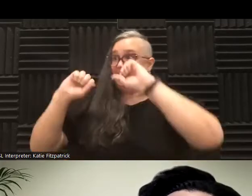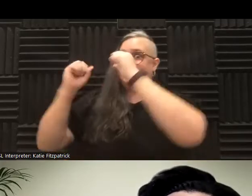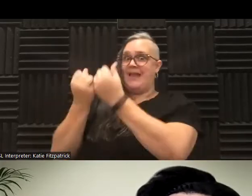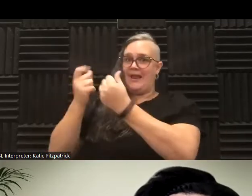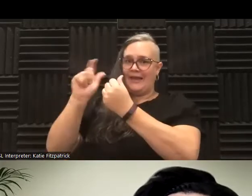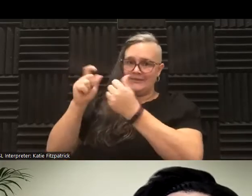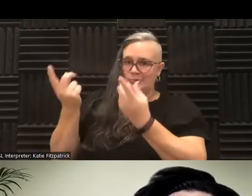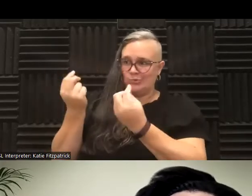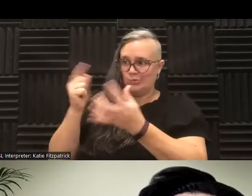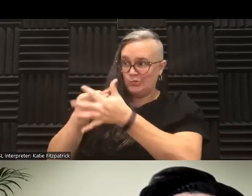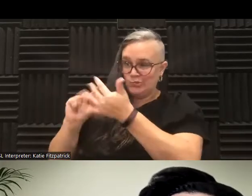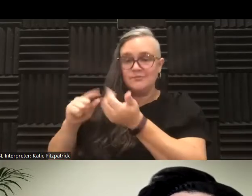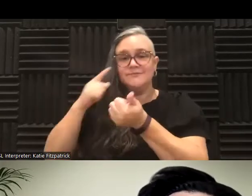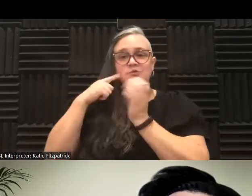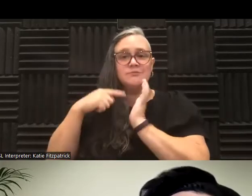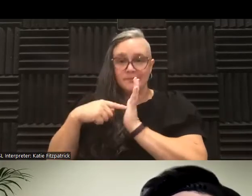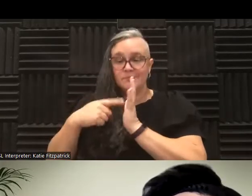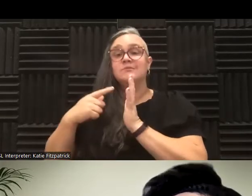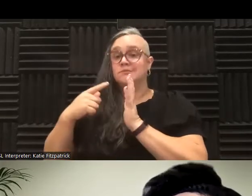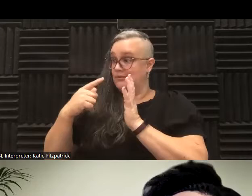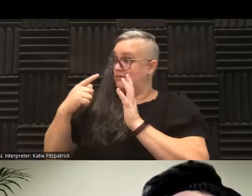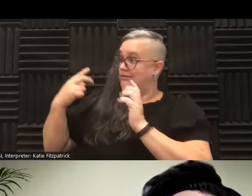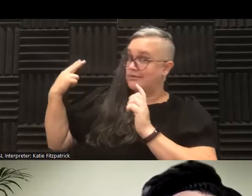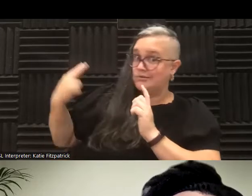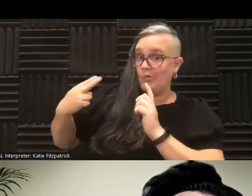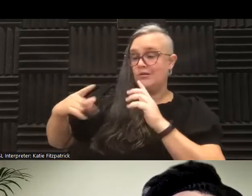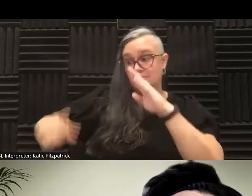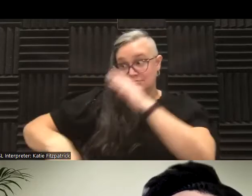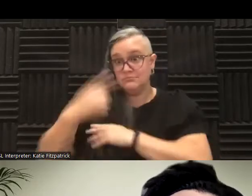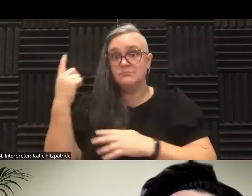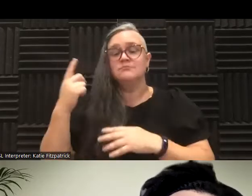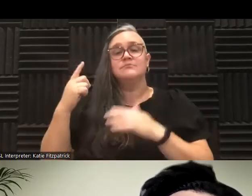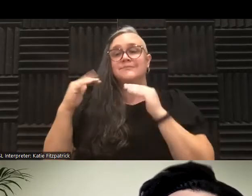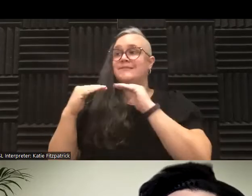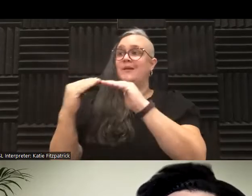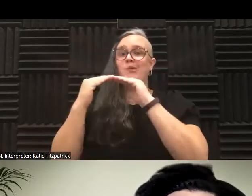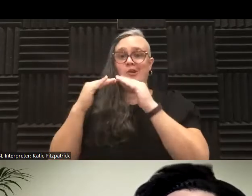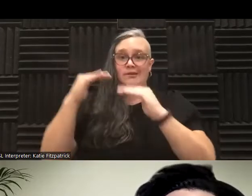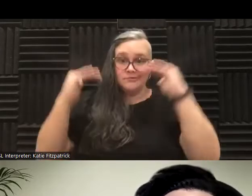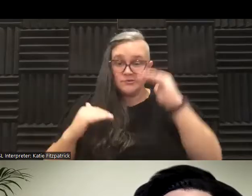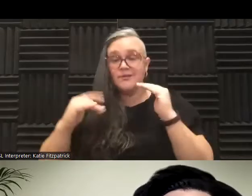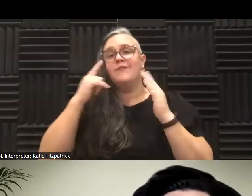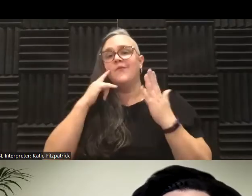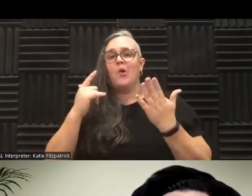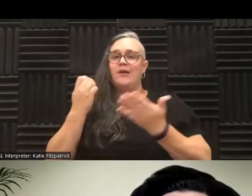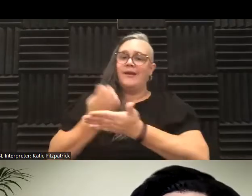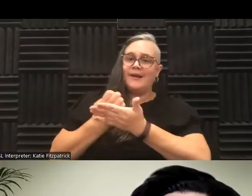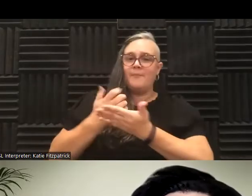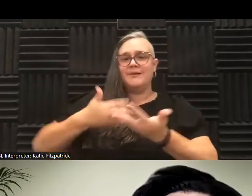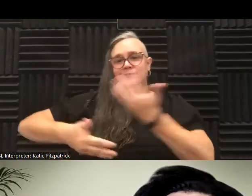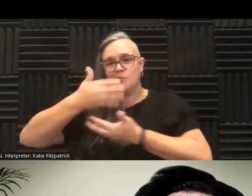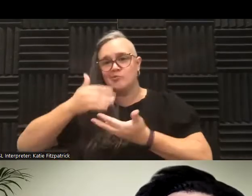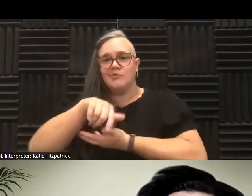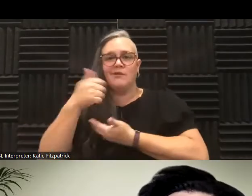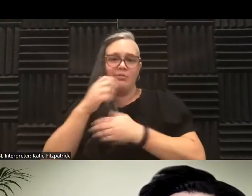as addressing historical and contemporary injustices, overcoming economic and social, as well as other